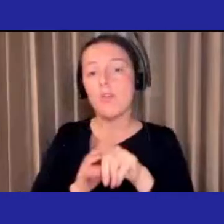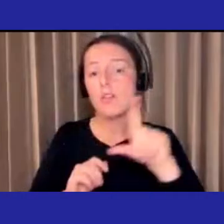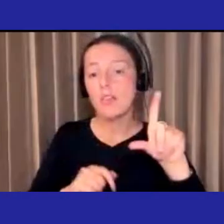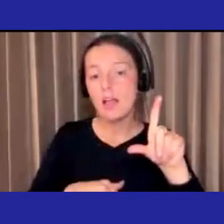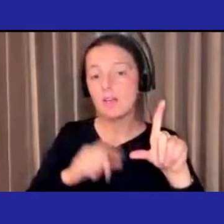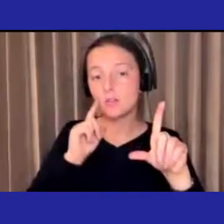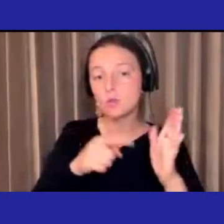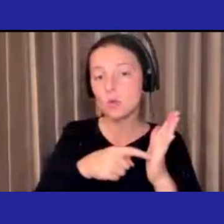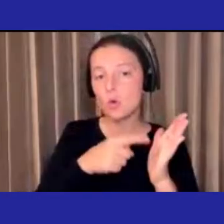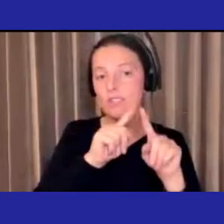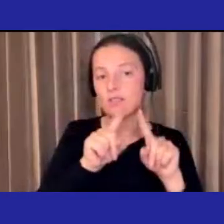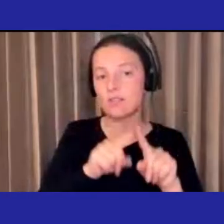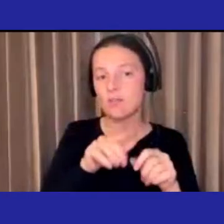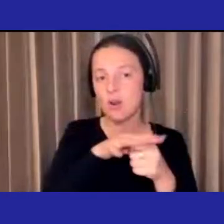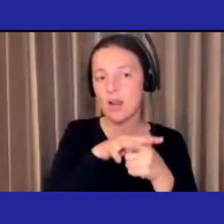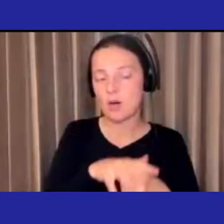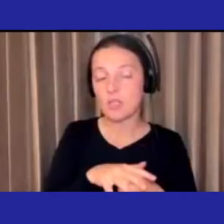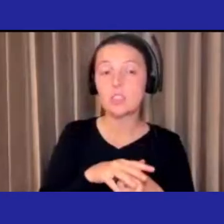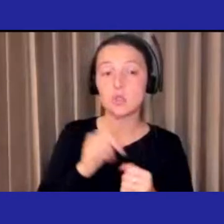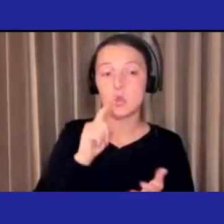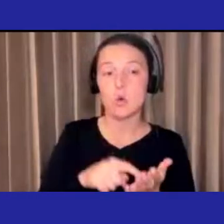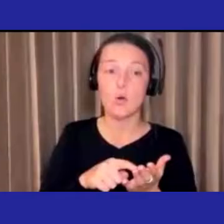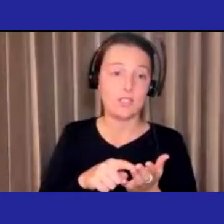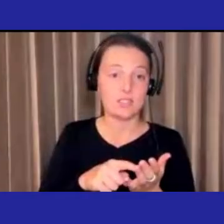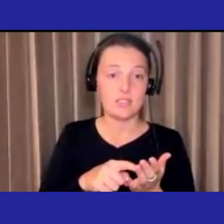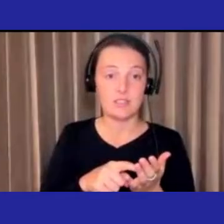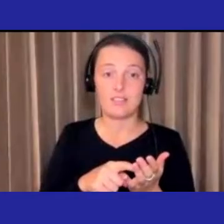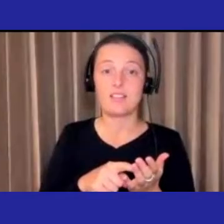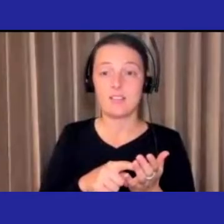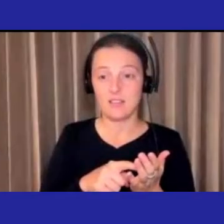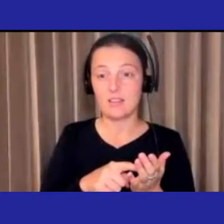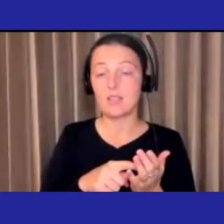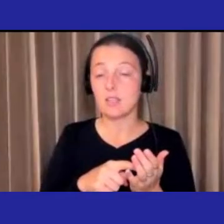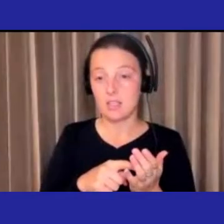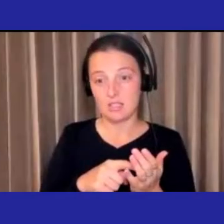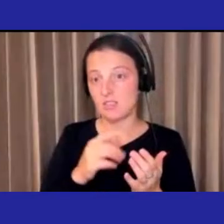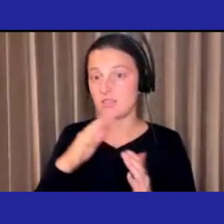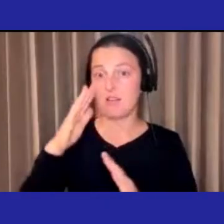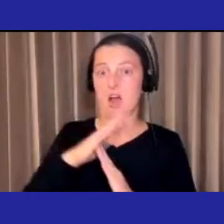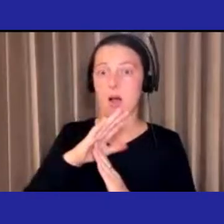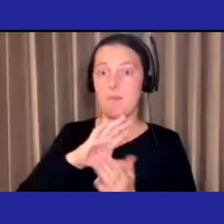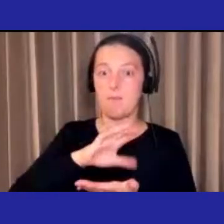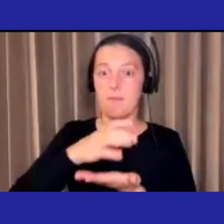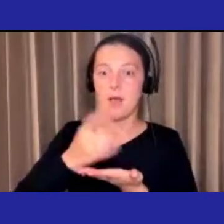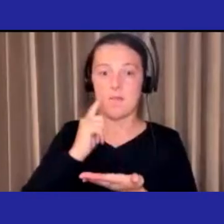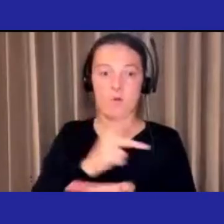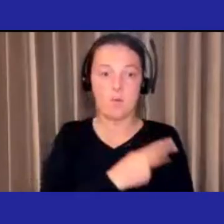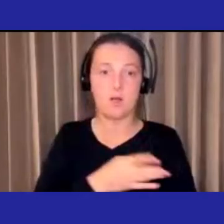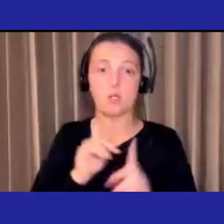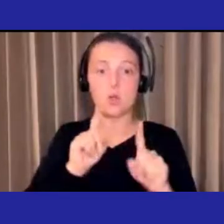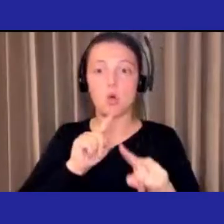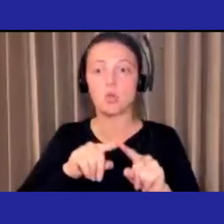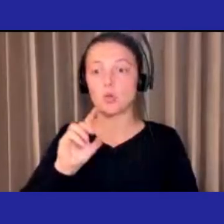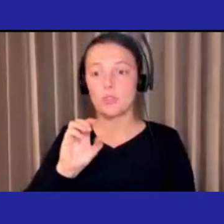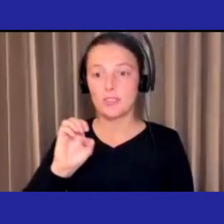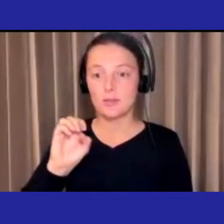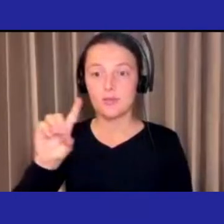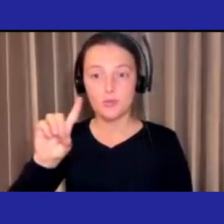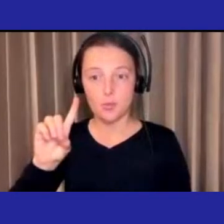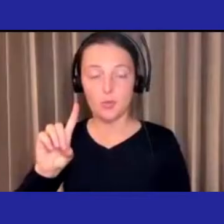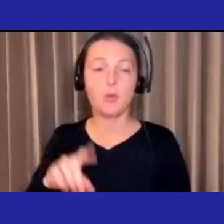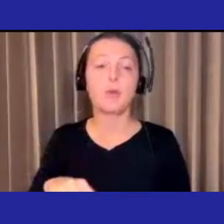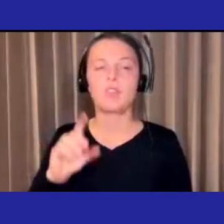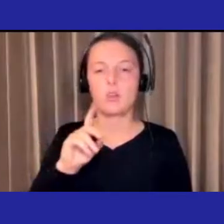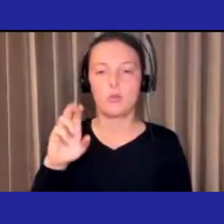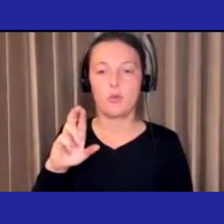the largest number of patients are going to the emergency room, and the number of encounters for the roughly 1,000